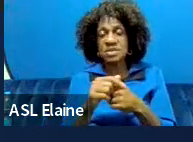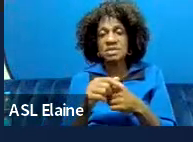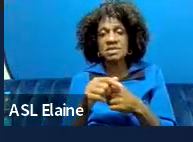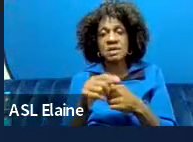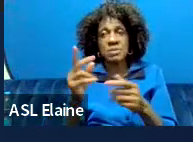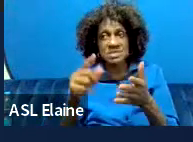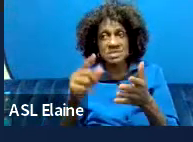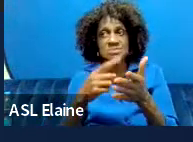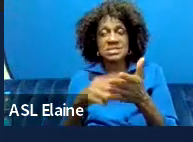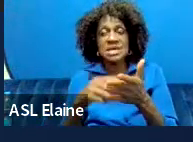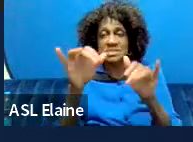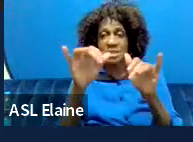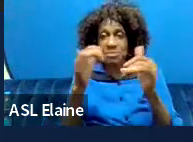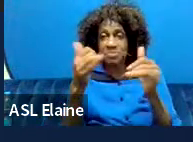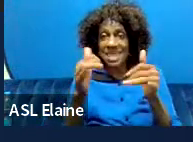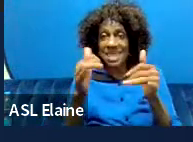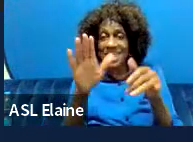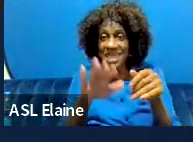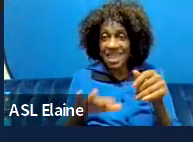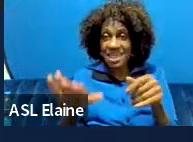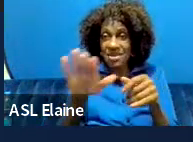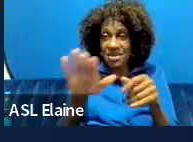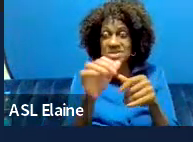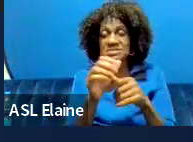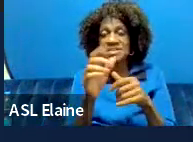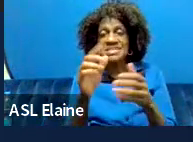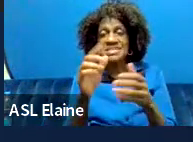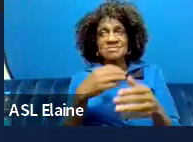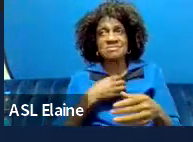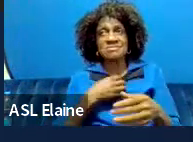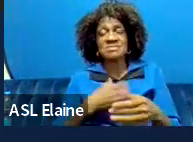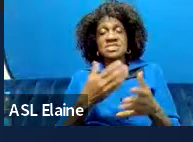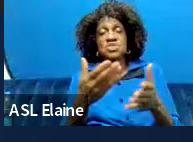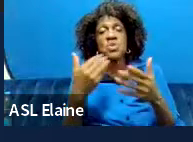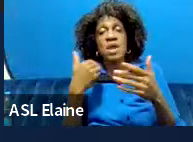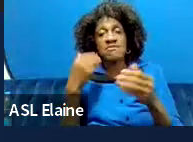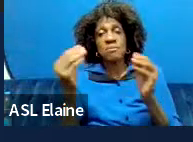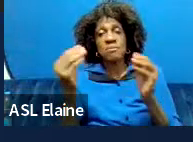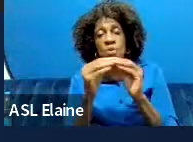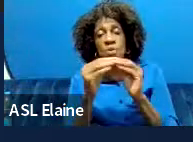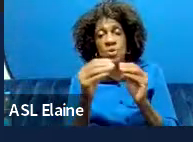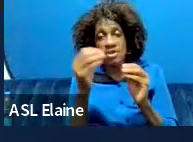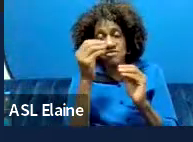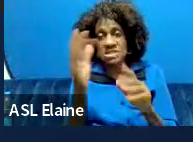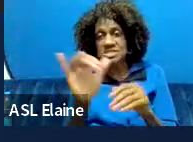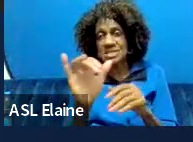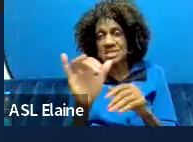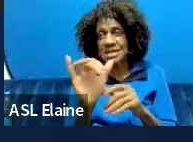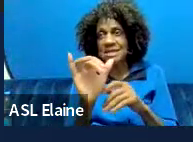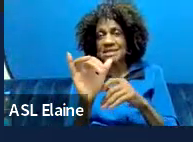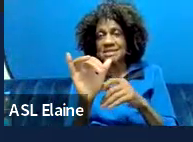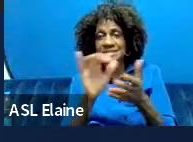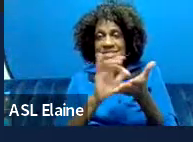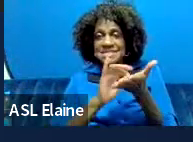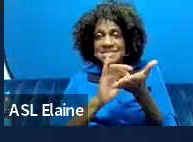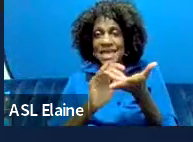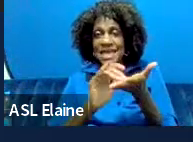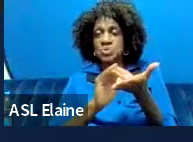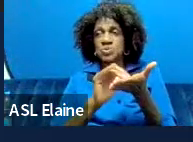sometimes in play areas, there's a desire to provide additional information, such as tactile